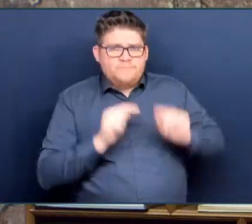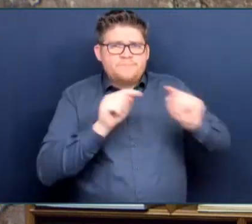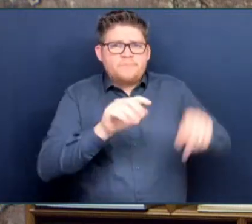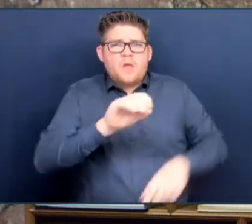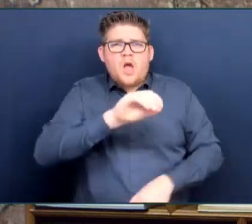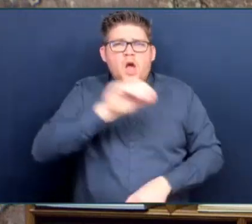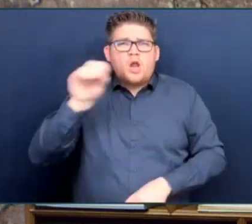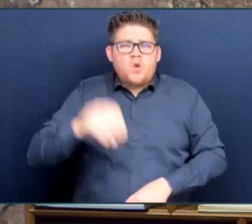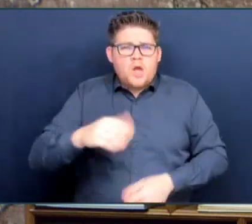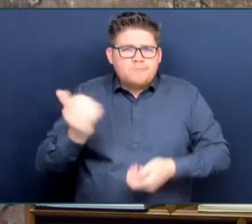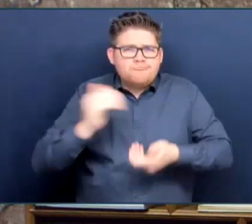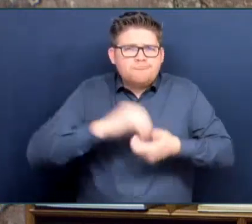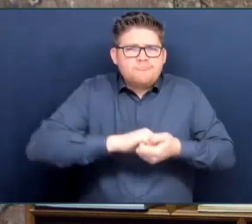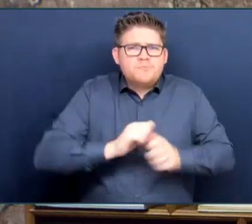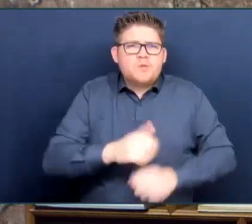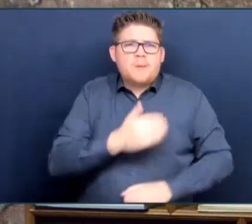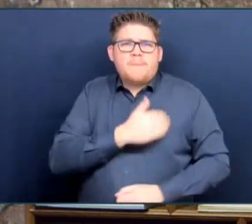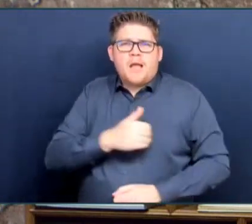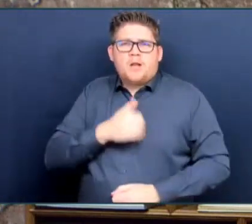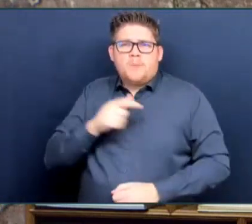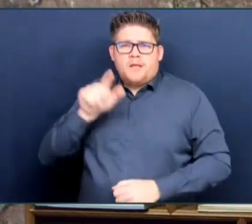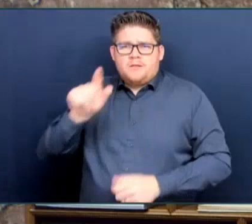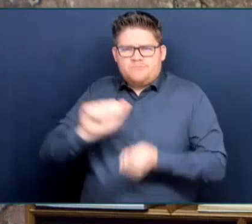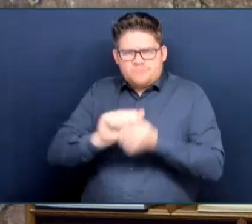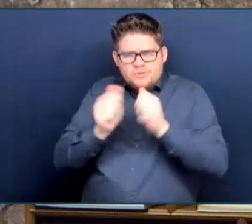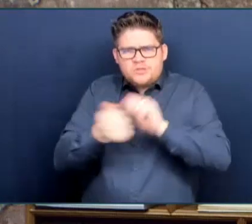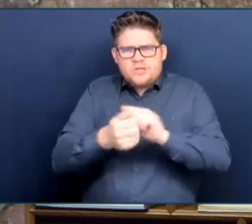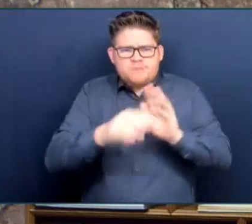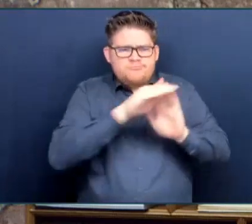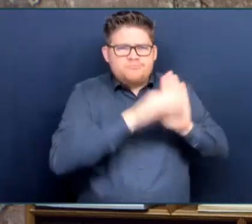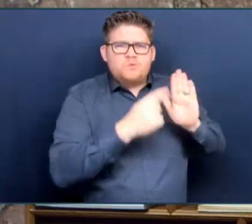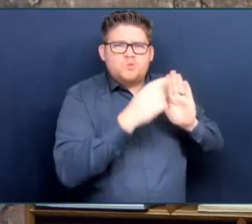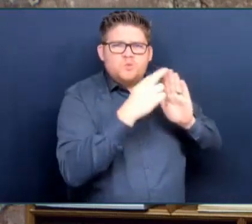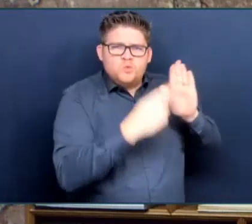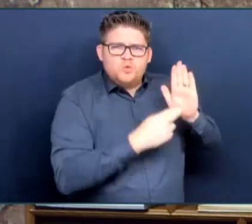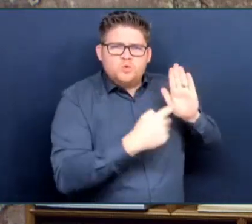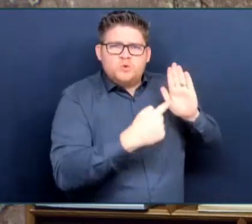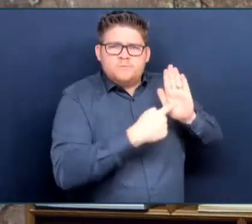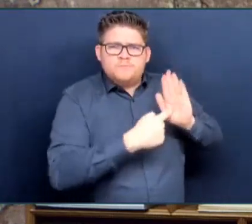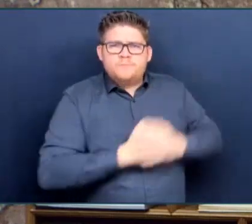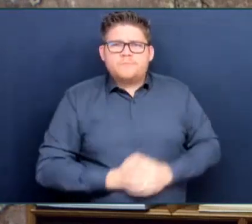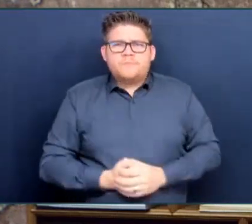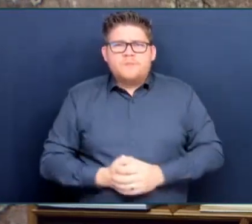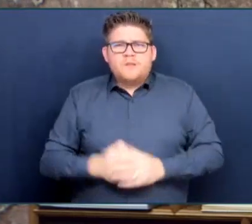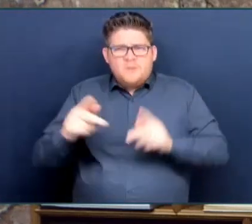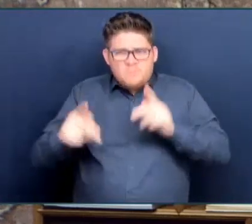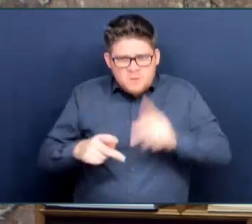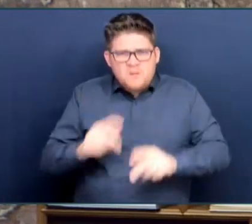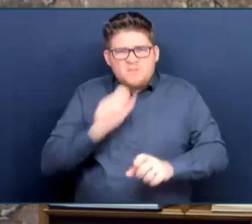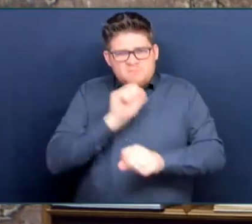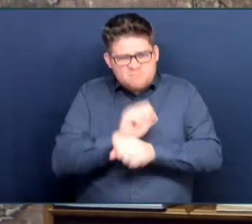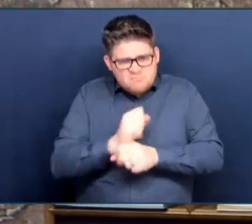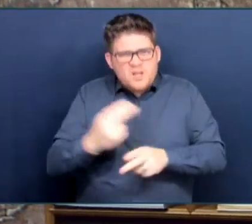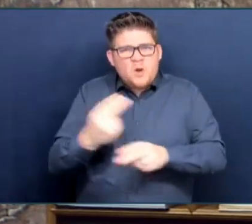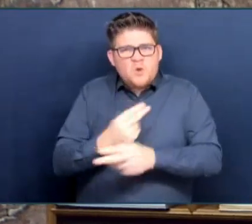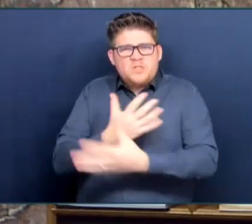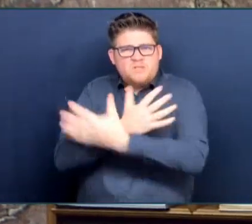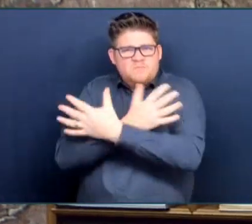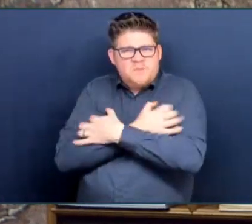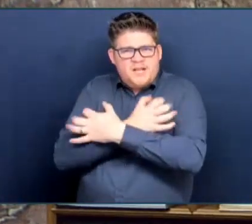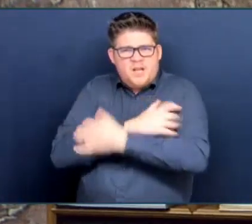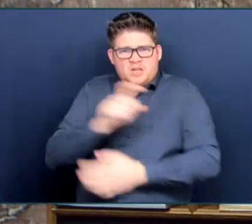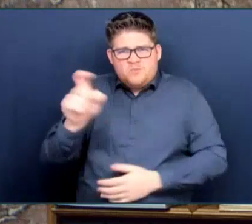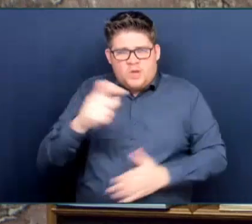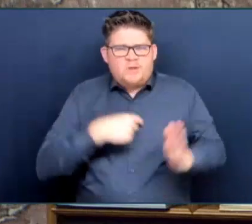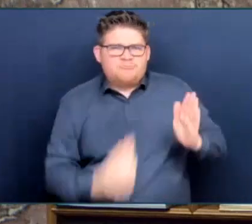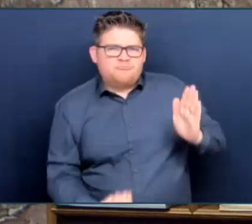who engage in those kinds of crimes with bear spray are now included on the reverse onus as to why they should not be getting bail, Honourable Speaker. That